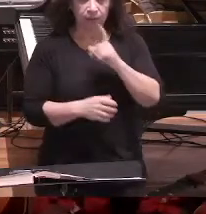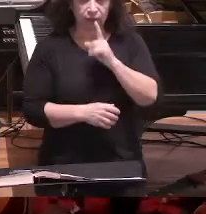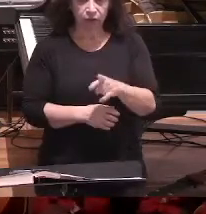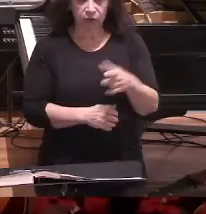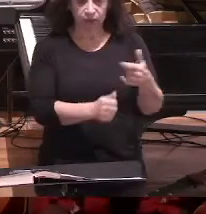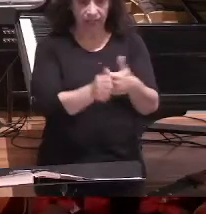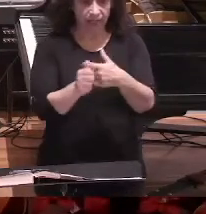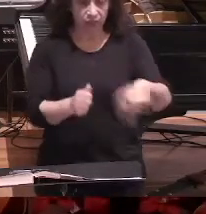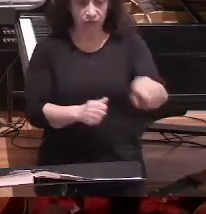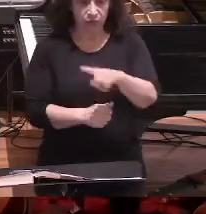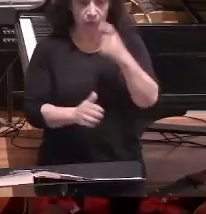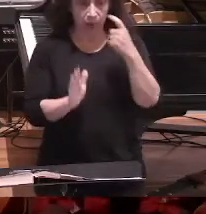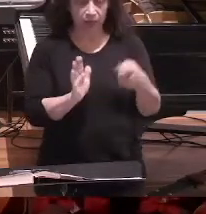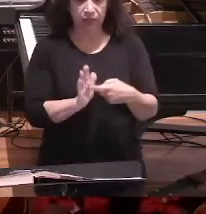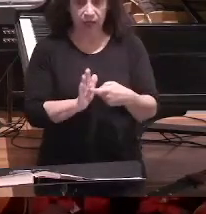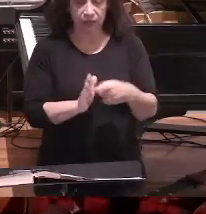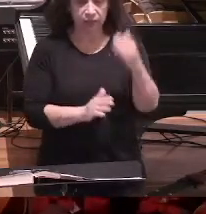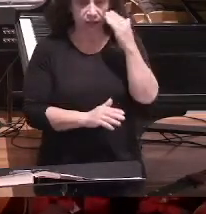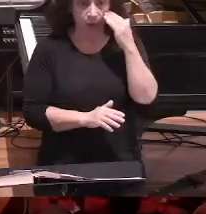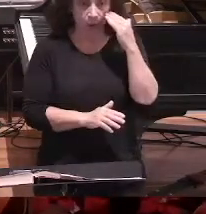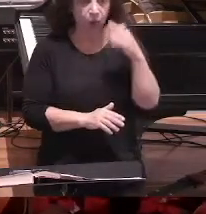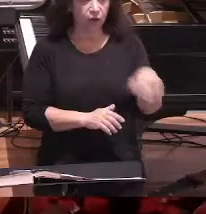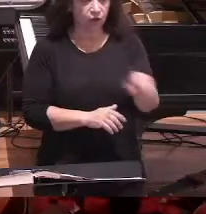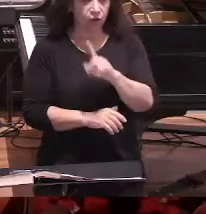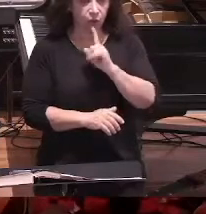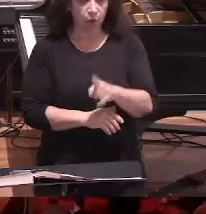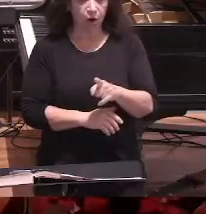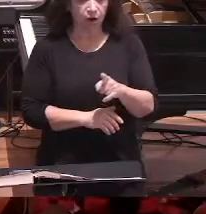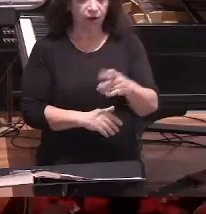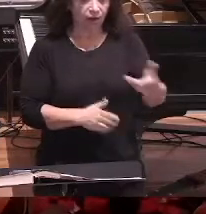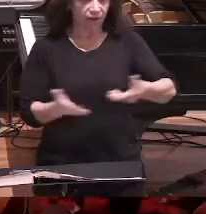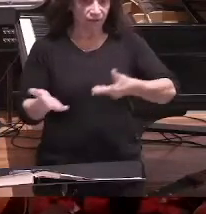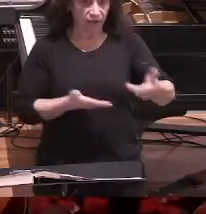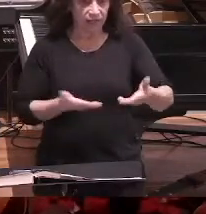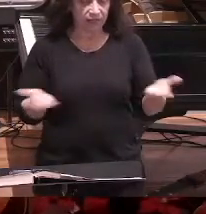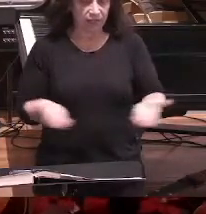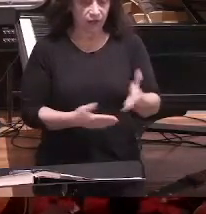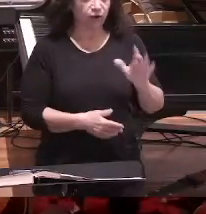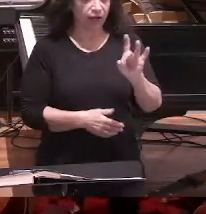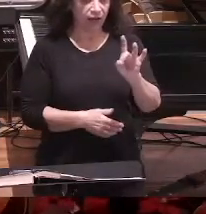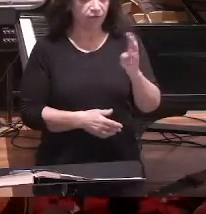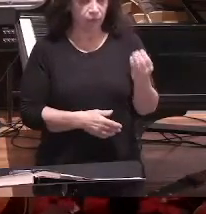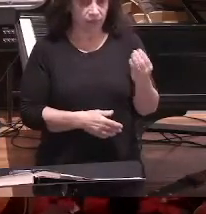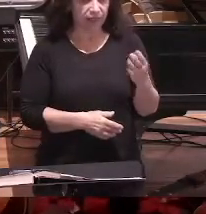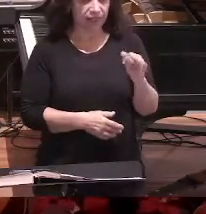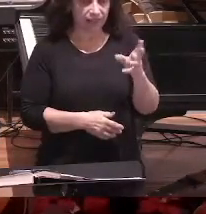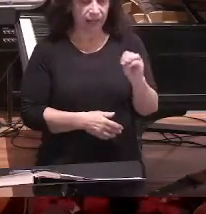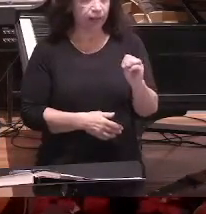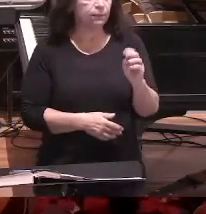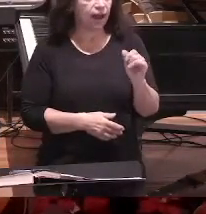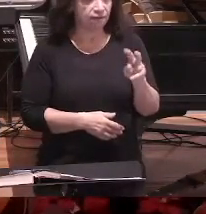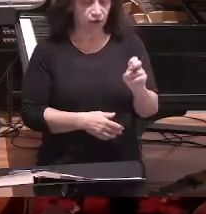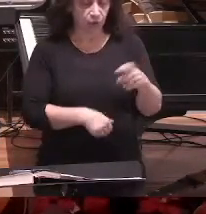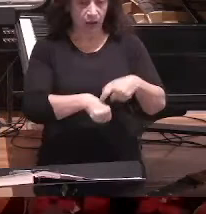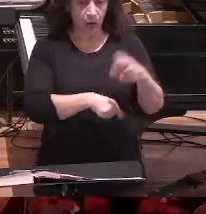you recognizes and knows that you are invited back here to 814 Asylum Avenue today at 1 o'clock,